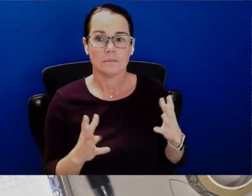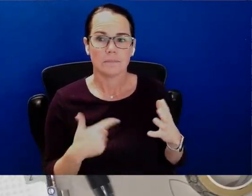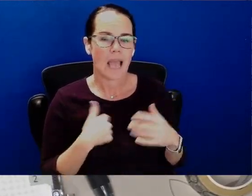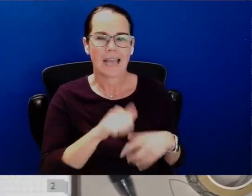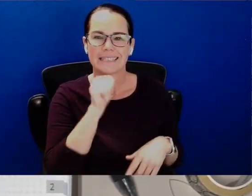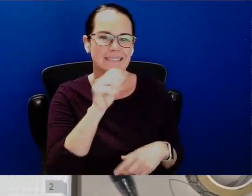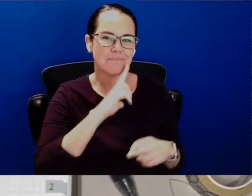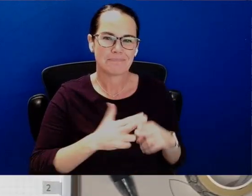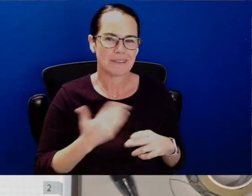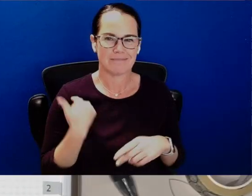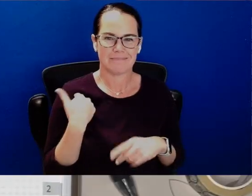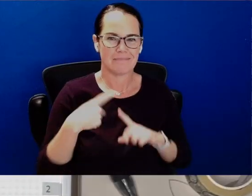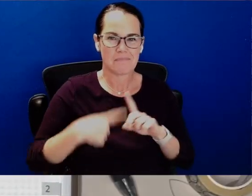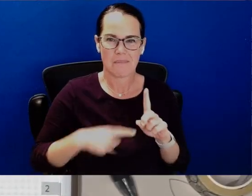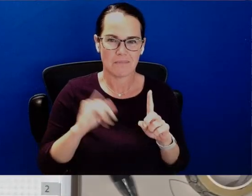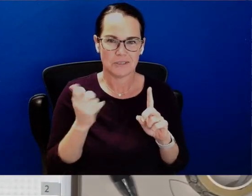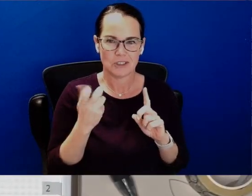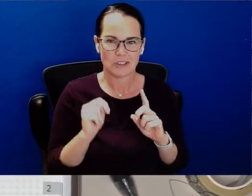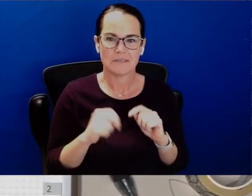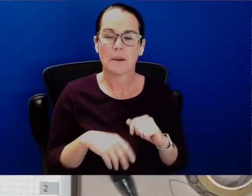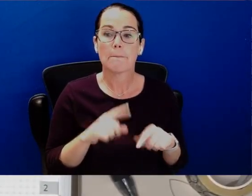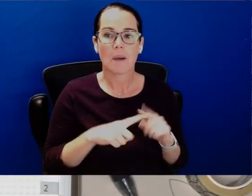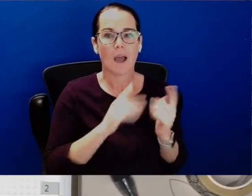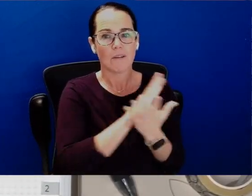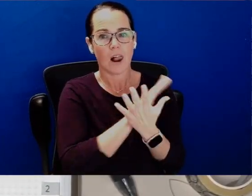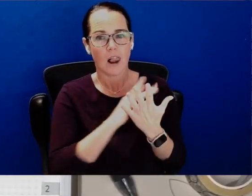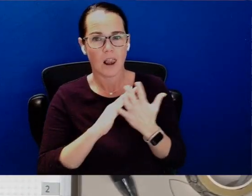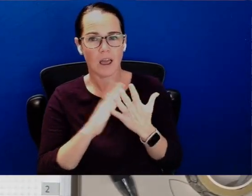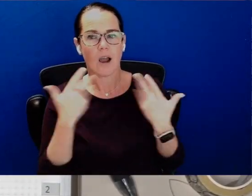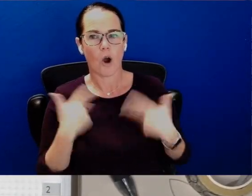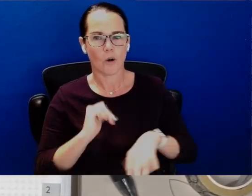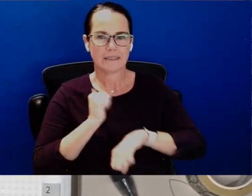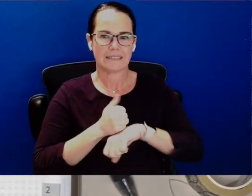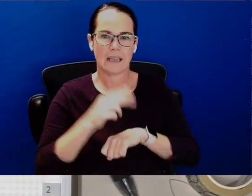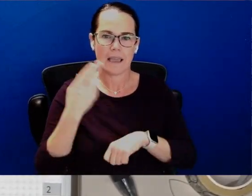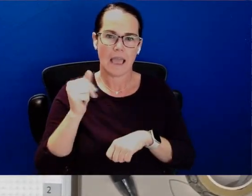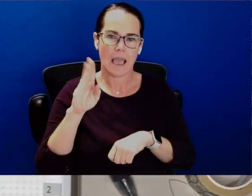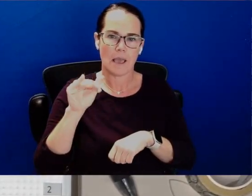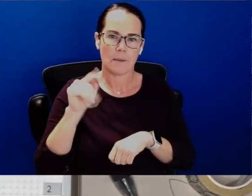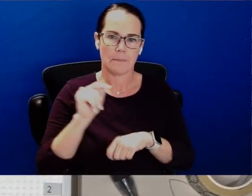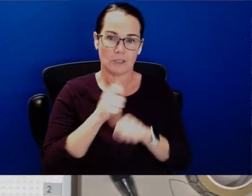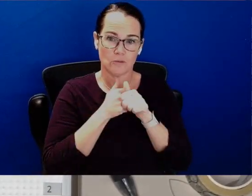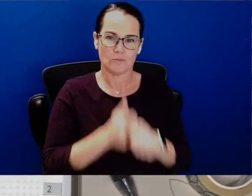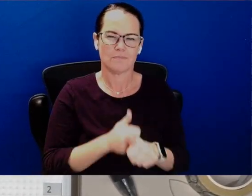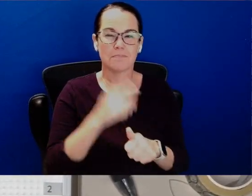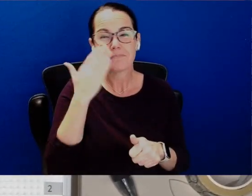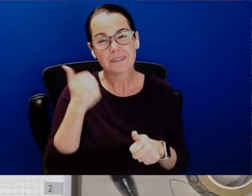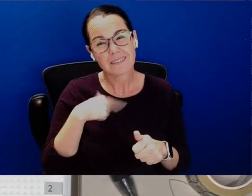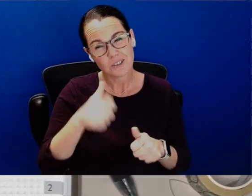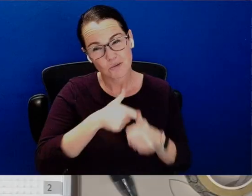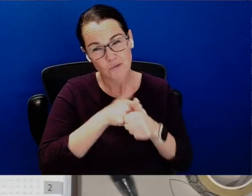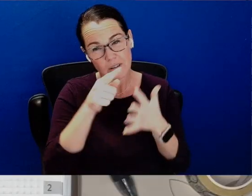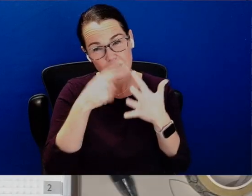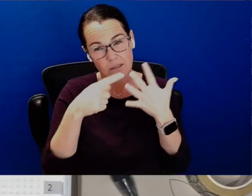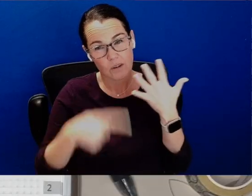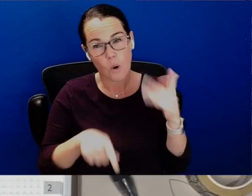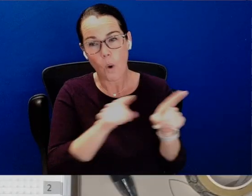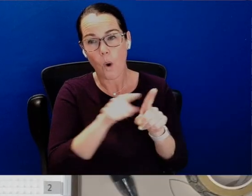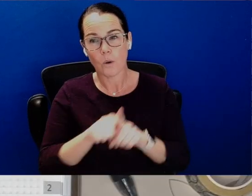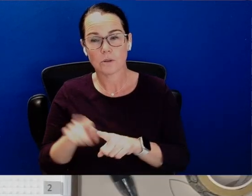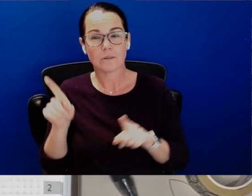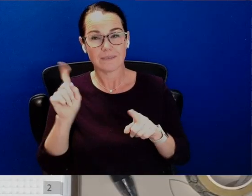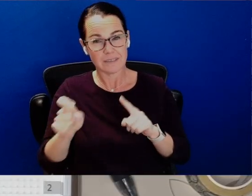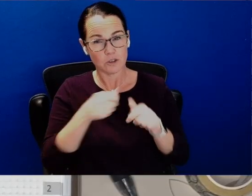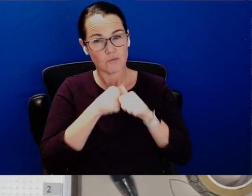I didn't mention this in my last month setup, but I've gone through every month and set up habit trackers, mostly because I need to track certain things and I need to track on a 10-point